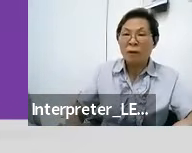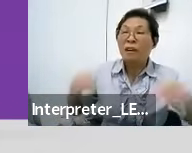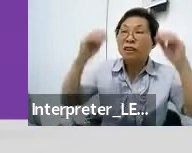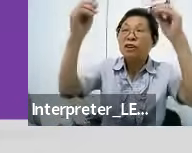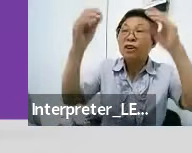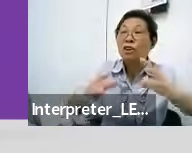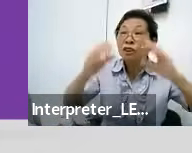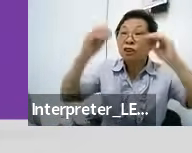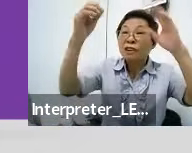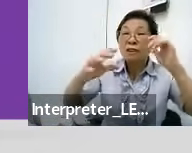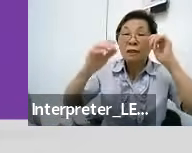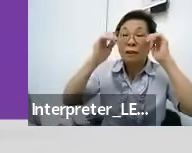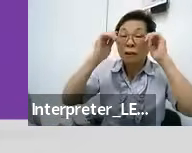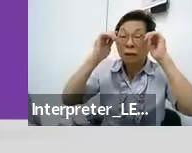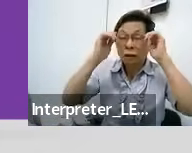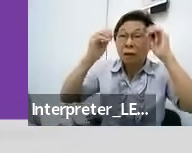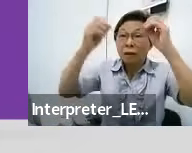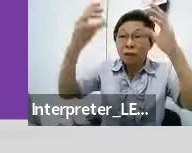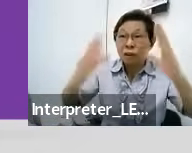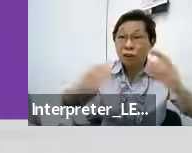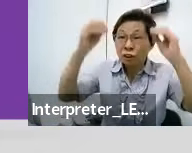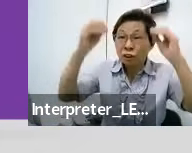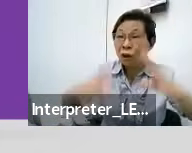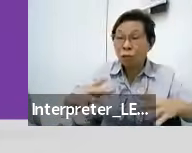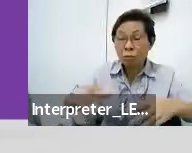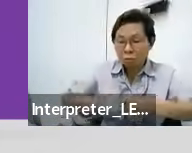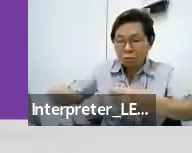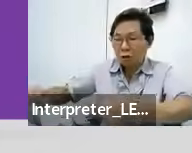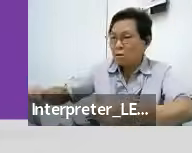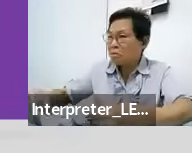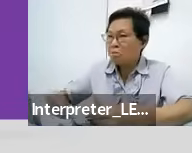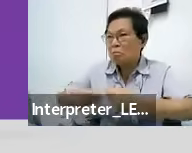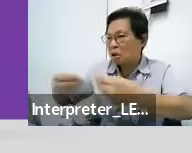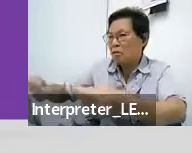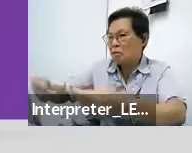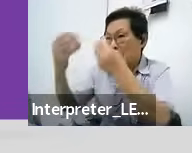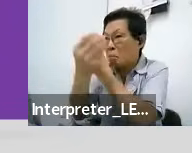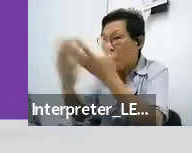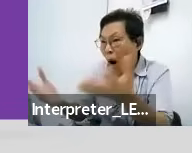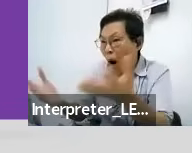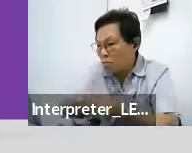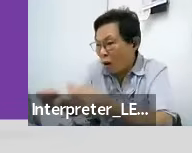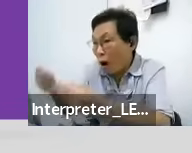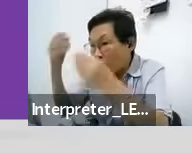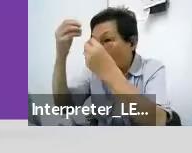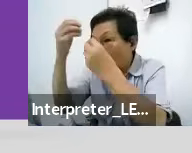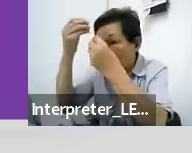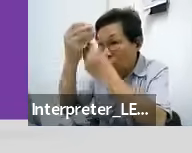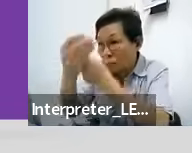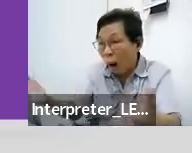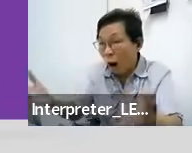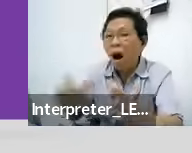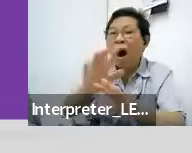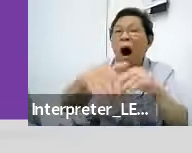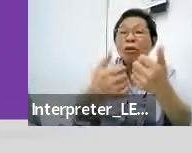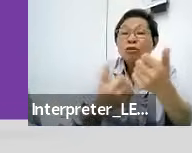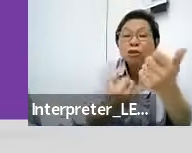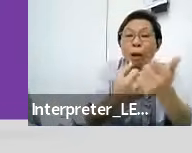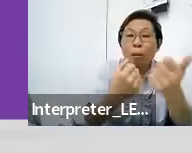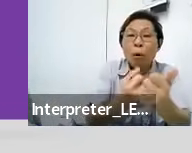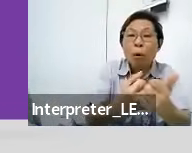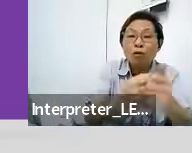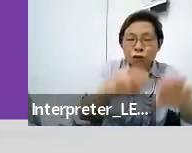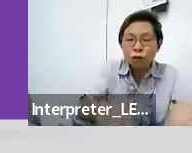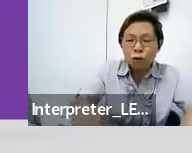are not yet being given adequate information about how to support students with special needs